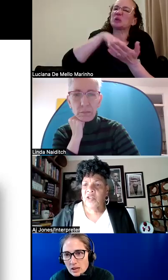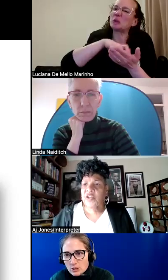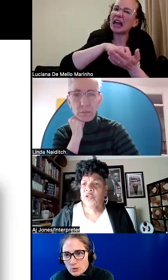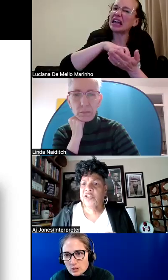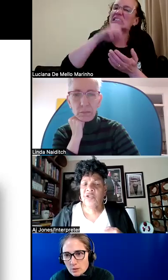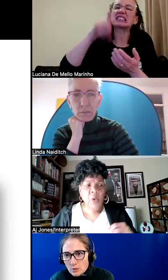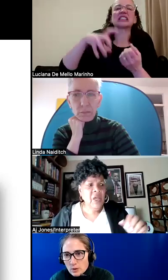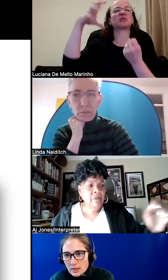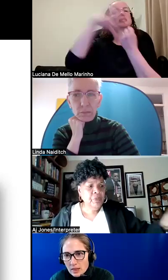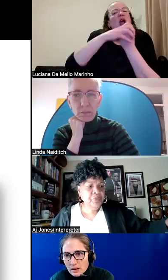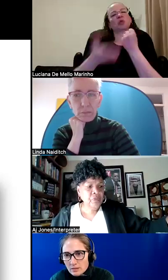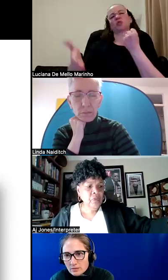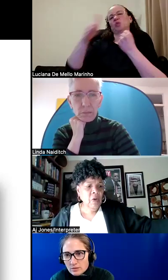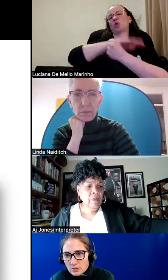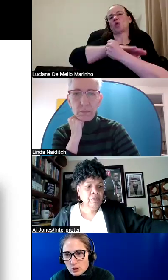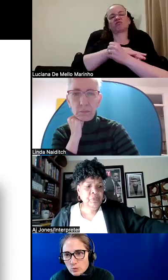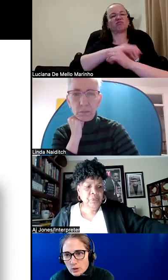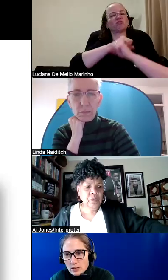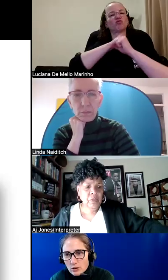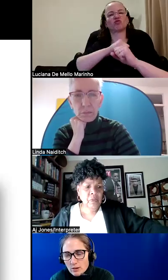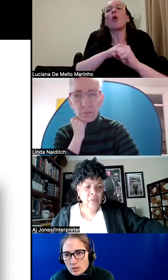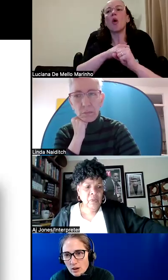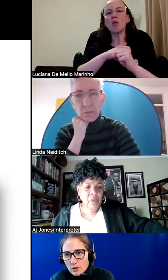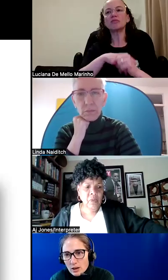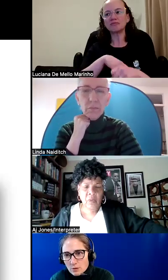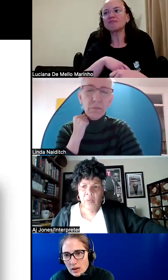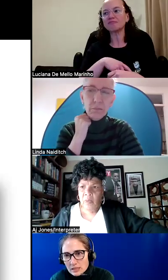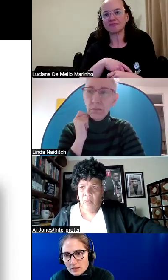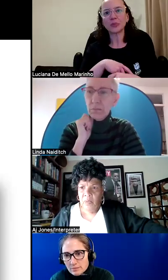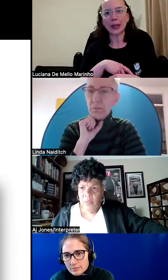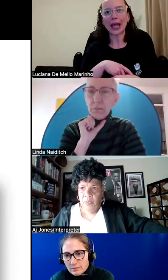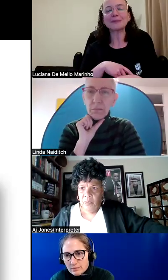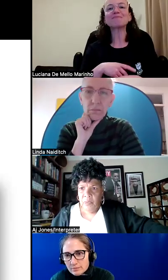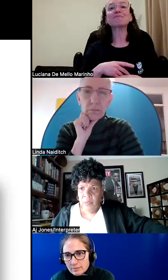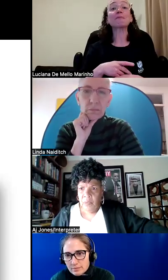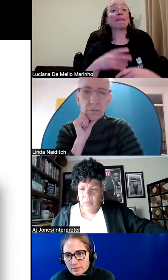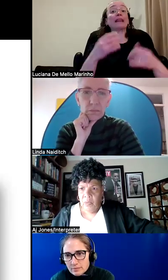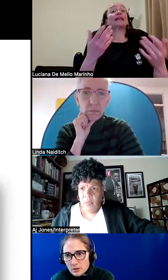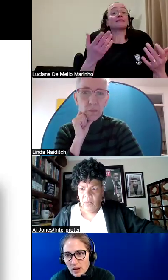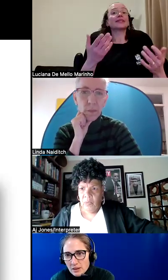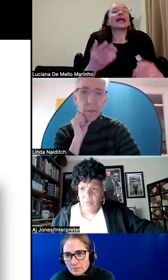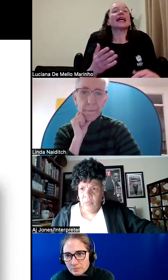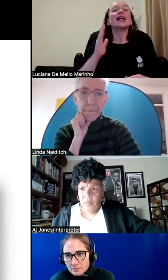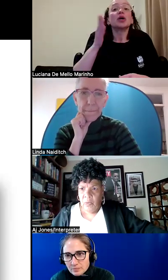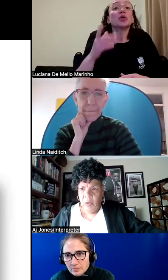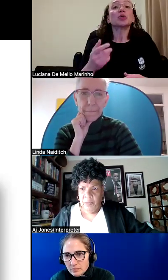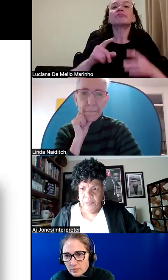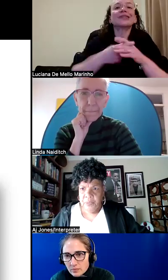because that tooth is going to be weak then. So you will need a crown to cover it and protect it. Okay?